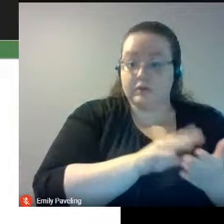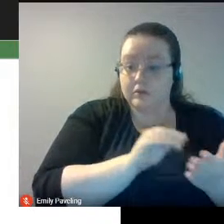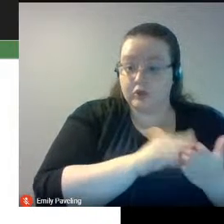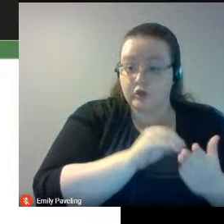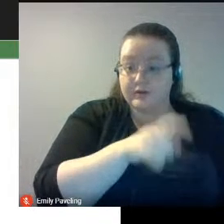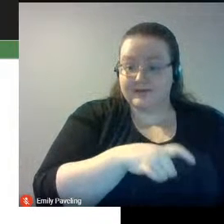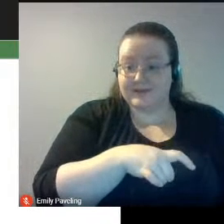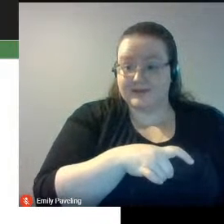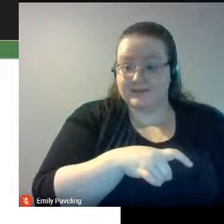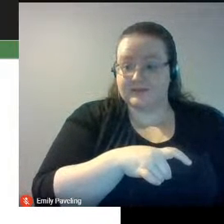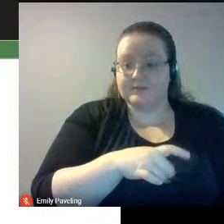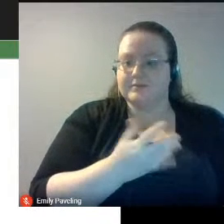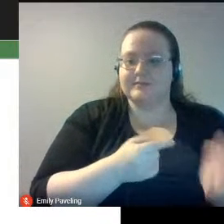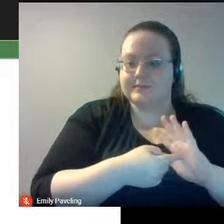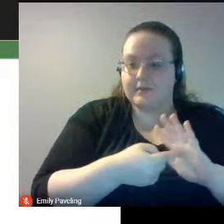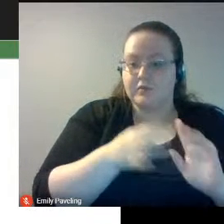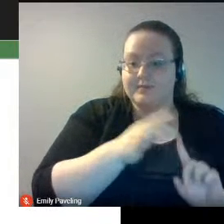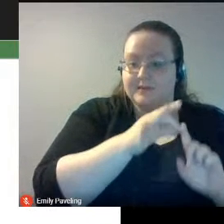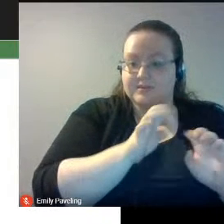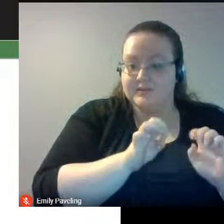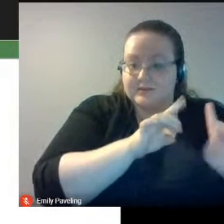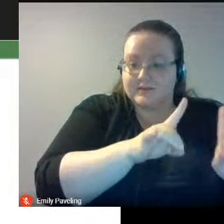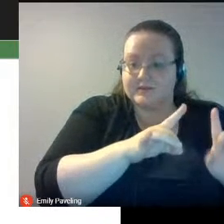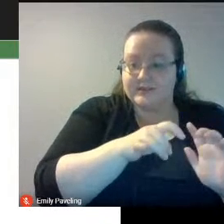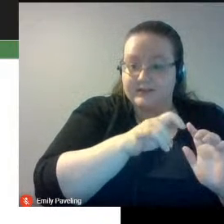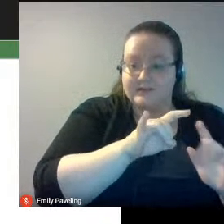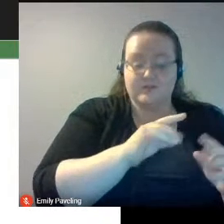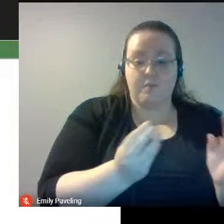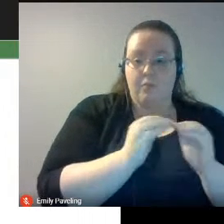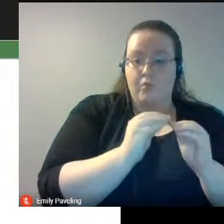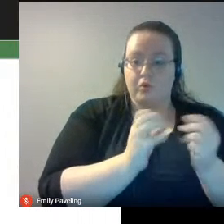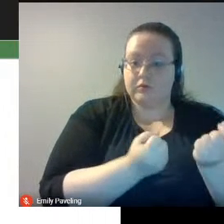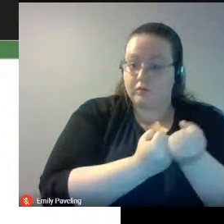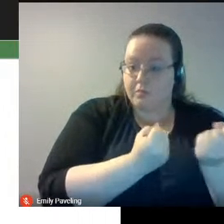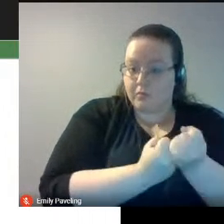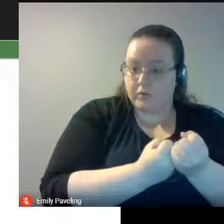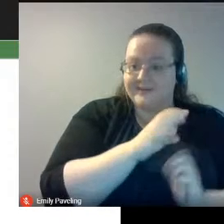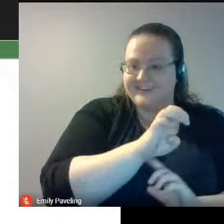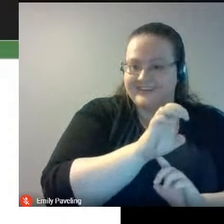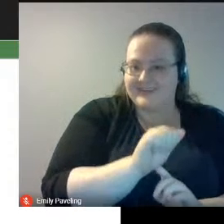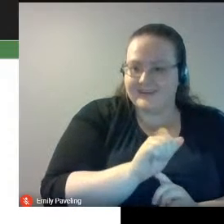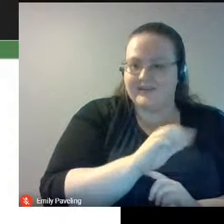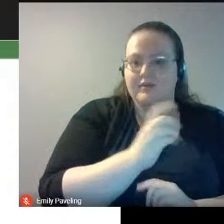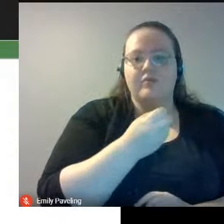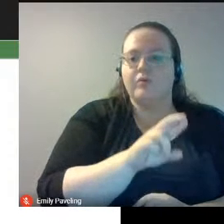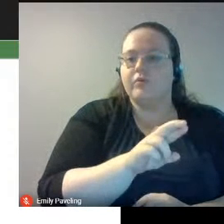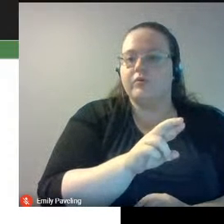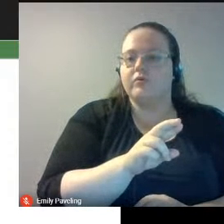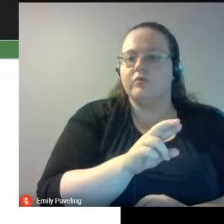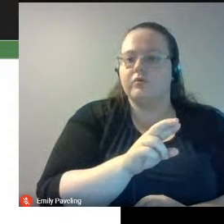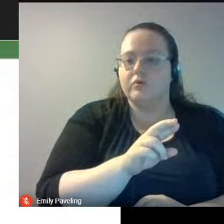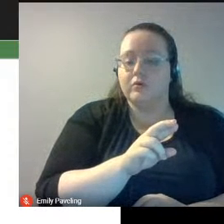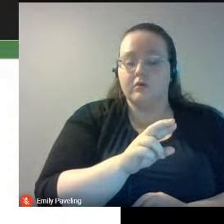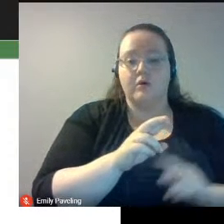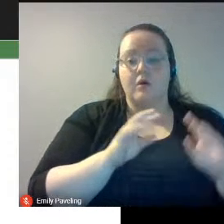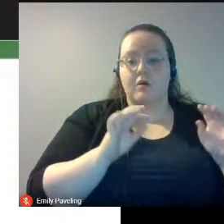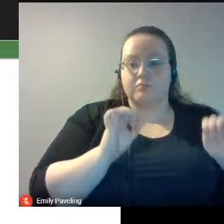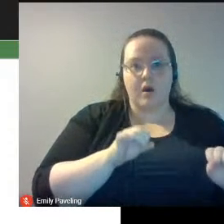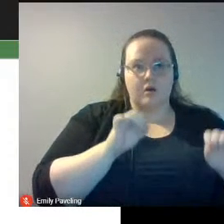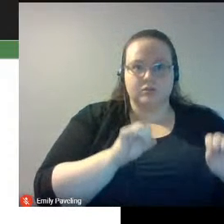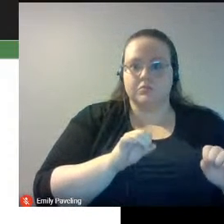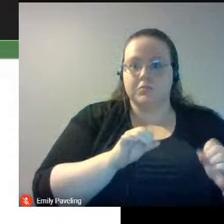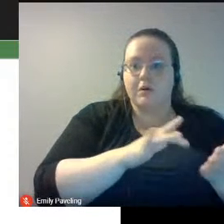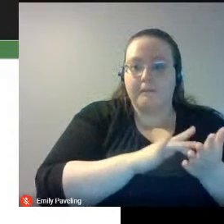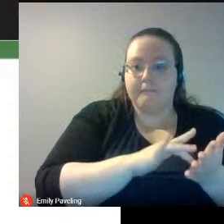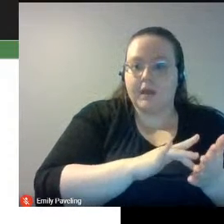require in-class supports? Or does your child have any medical conditions that may make them prone to severe disease